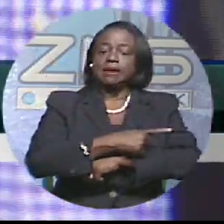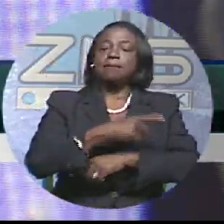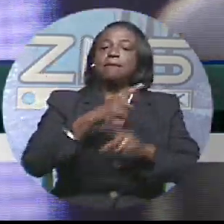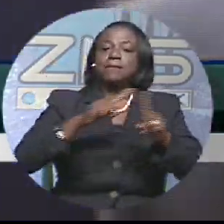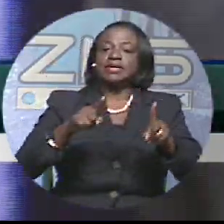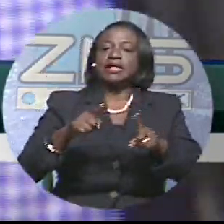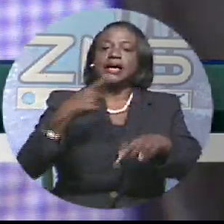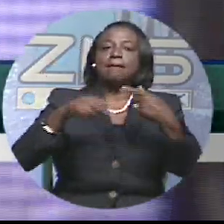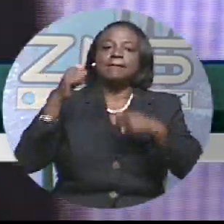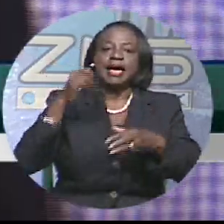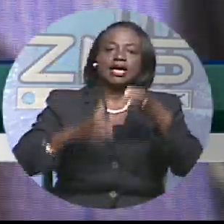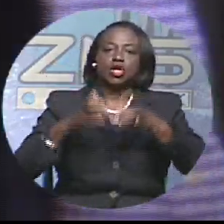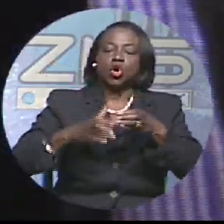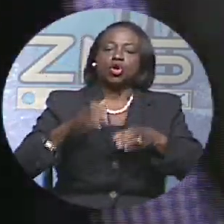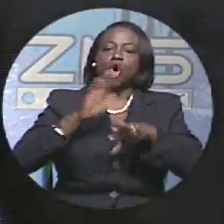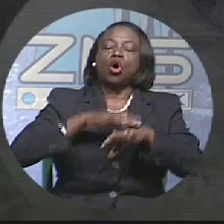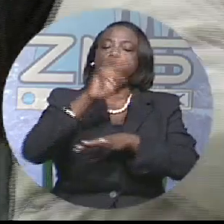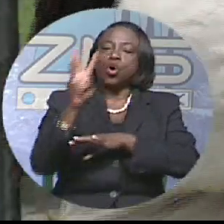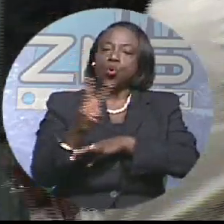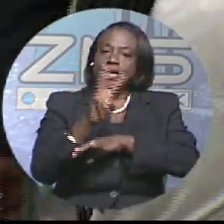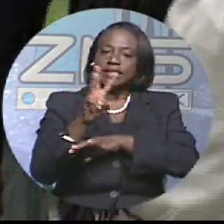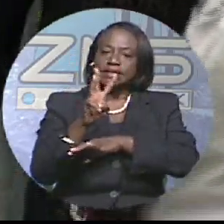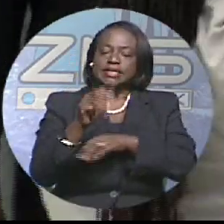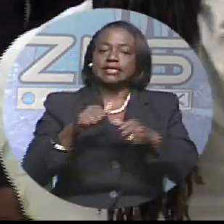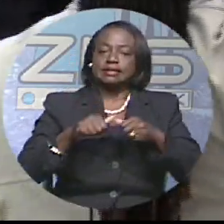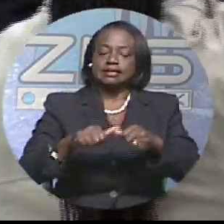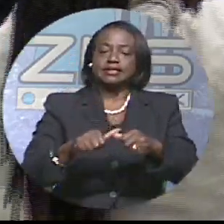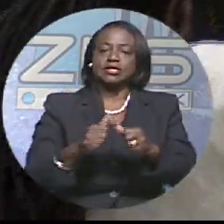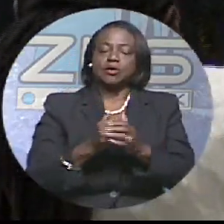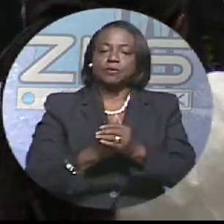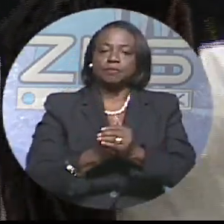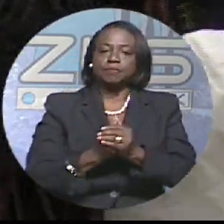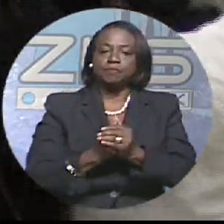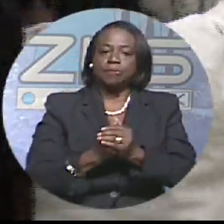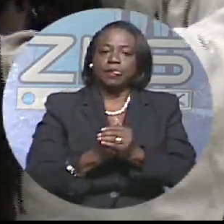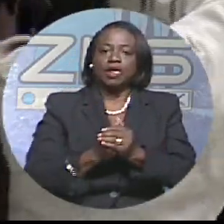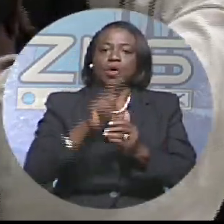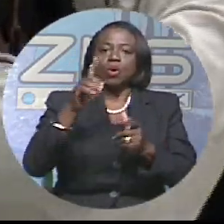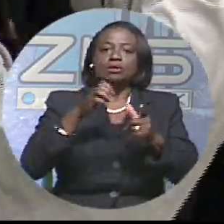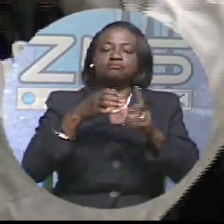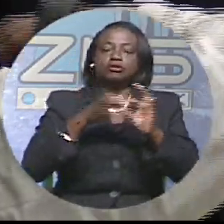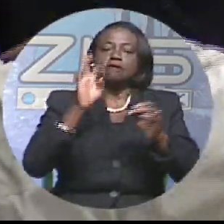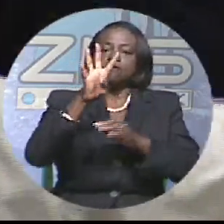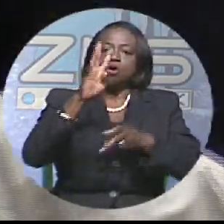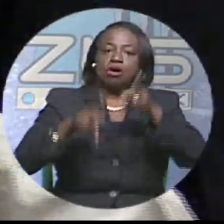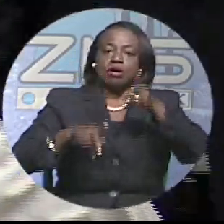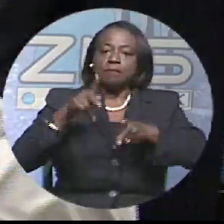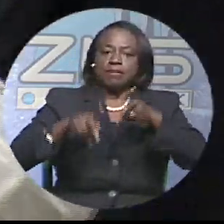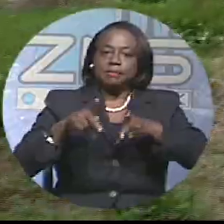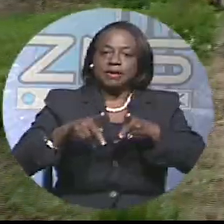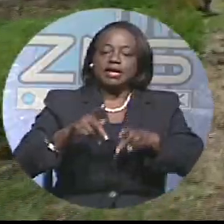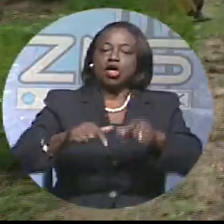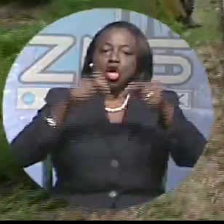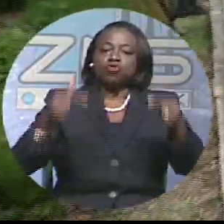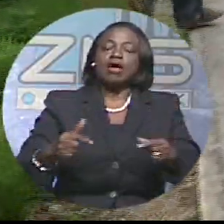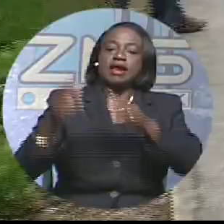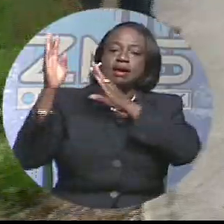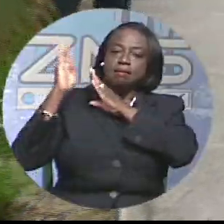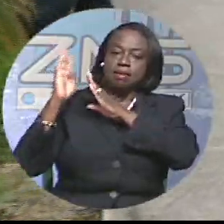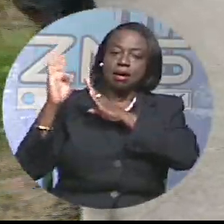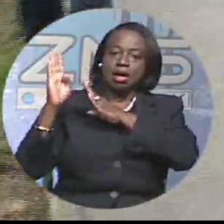to continue arguments. Barrett was one of 4 people from Grand Bahama charged in connection with high-powered weapons